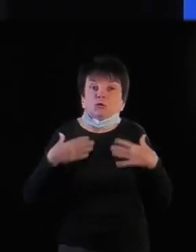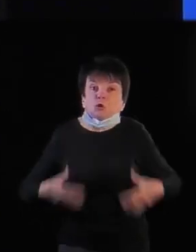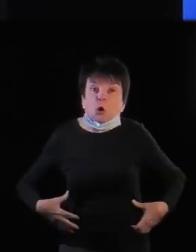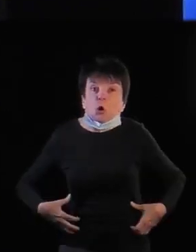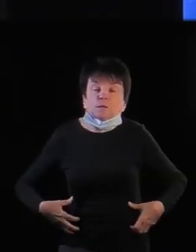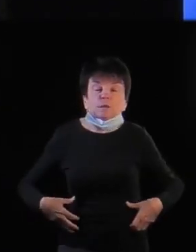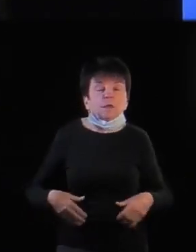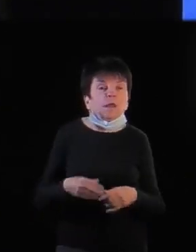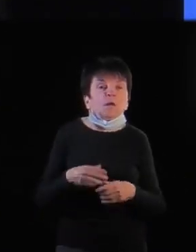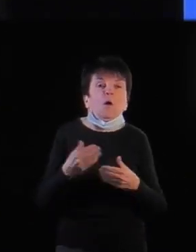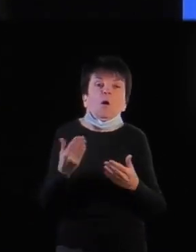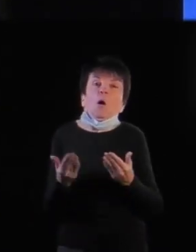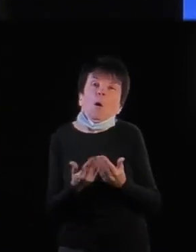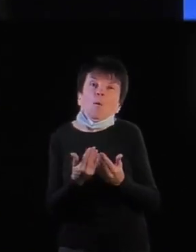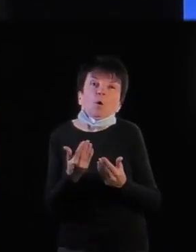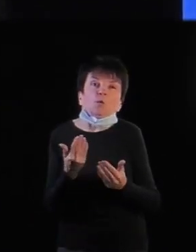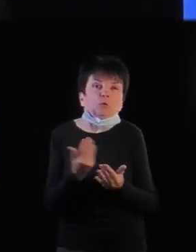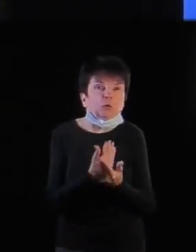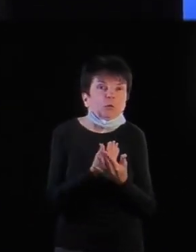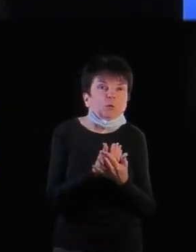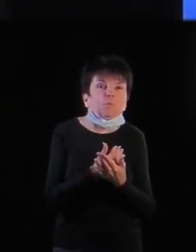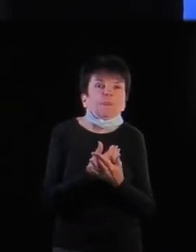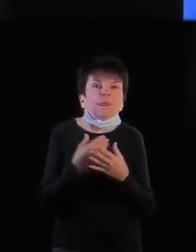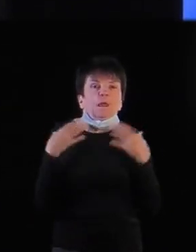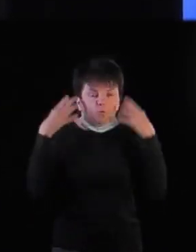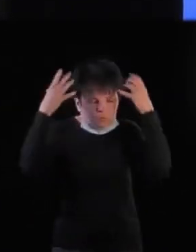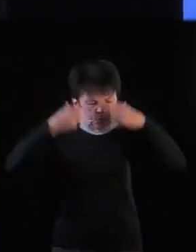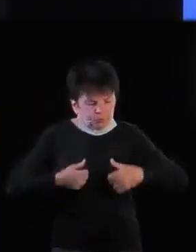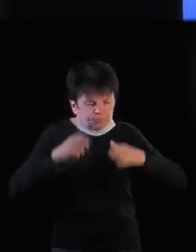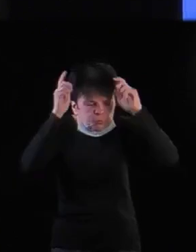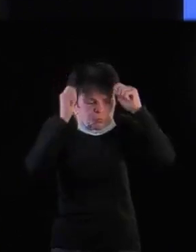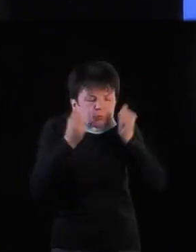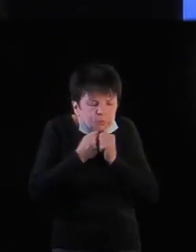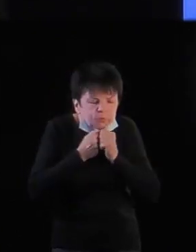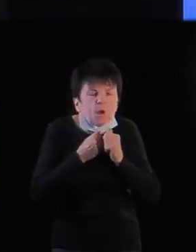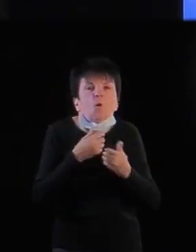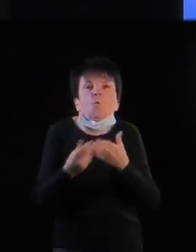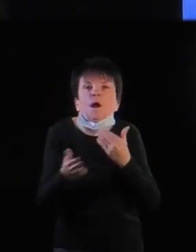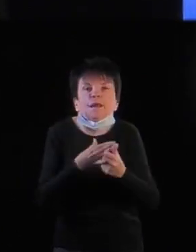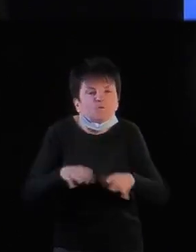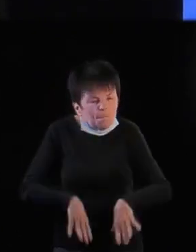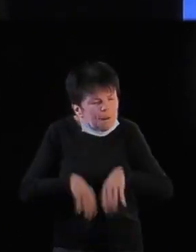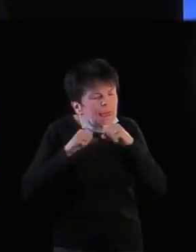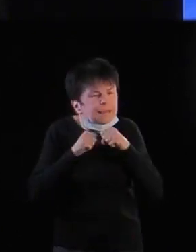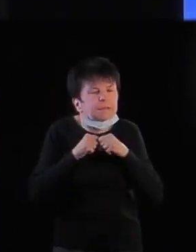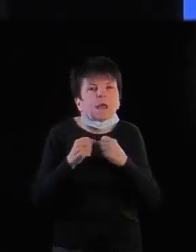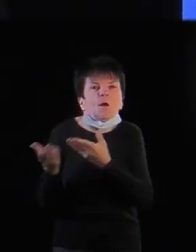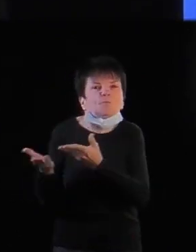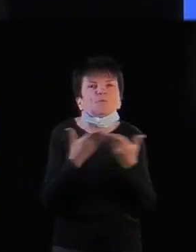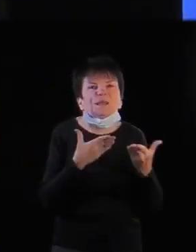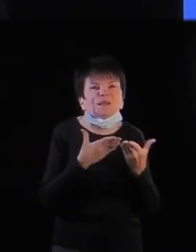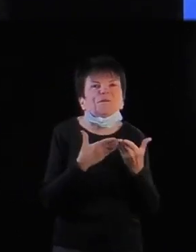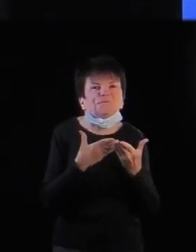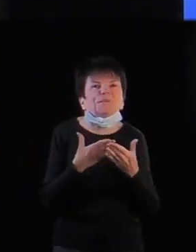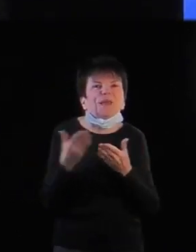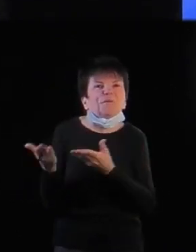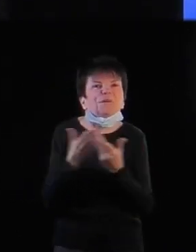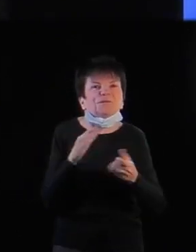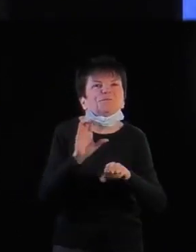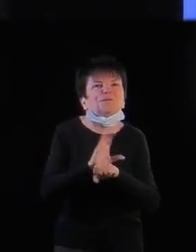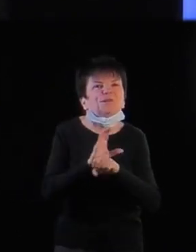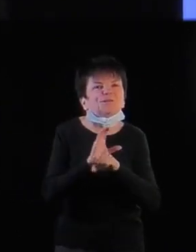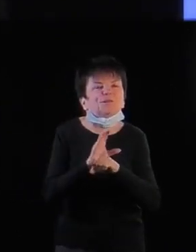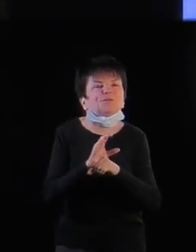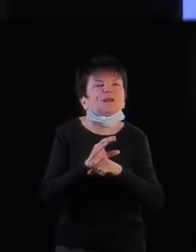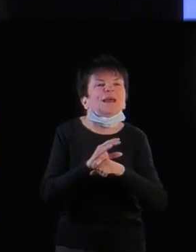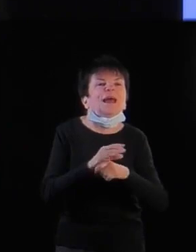for a long time, or sweatshirts, hooded sweatshirts, whatever it is, blankets. Bring them and just bring them to the church. Let them be a